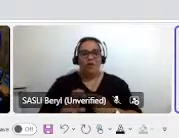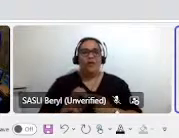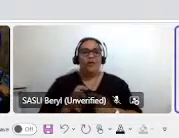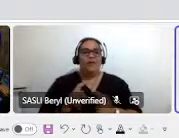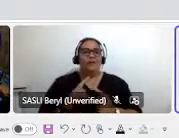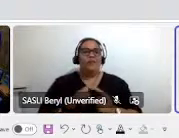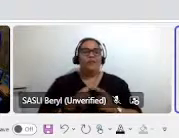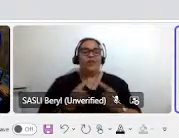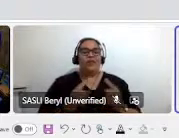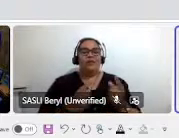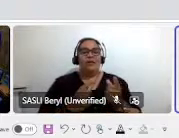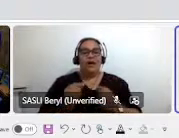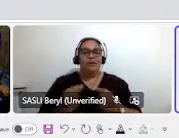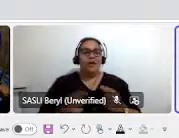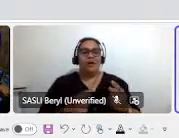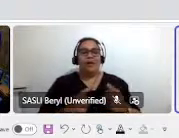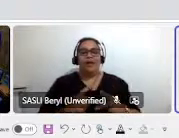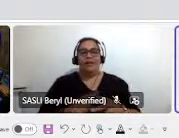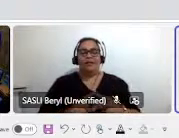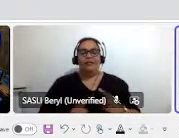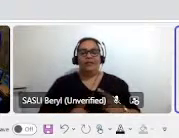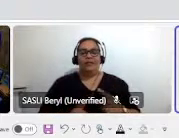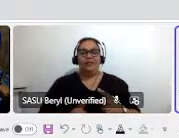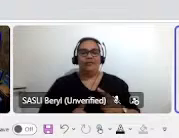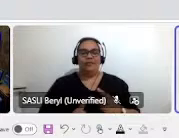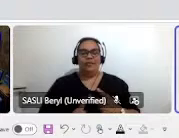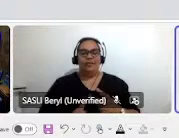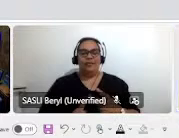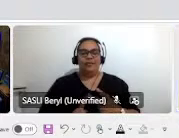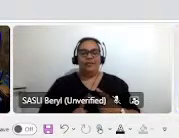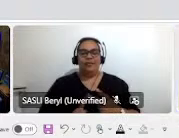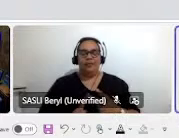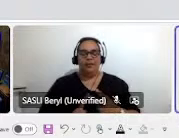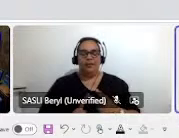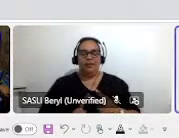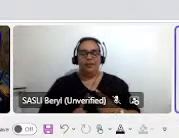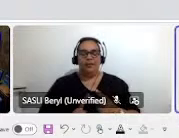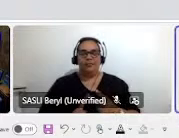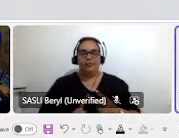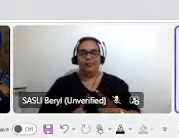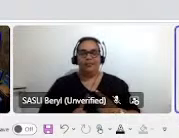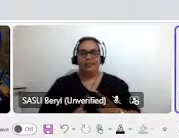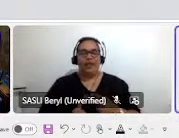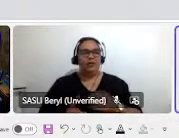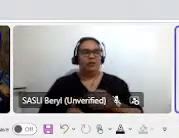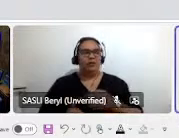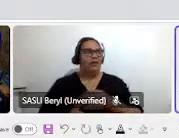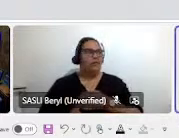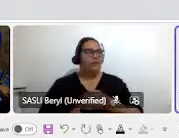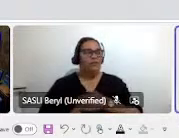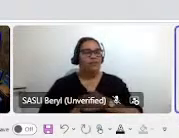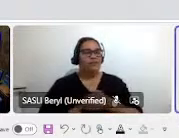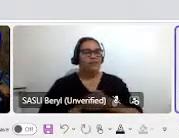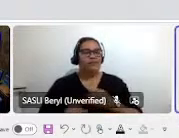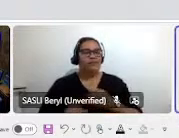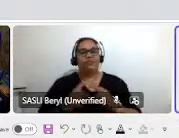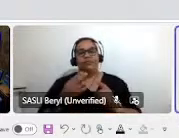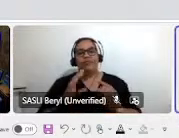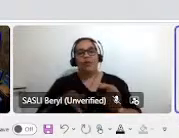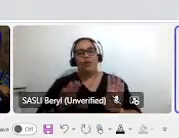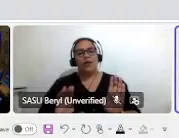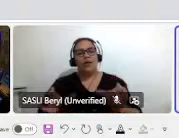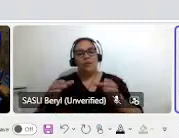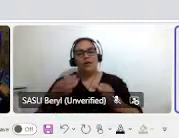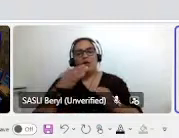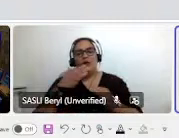be able to do that. I find it unimaginable that if we as a committee that